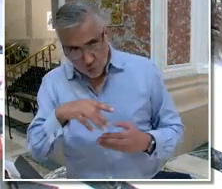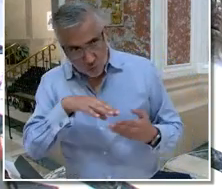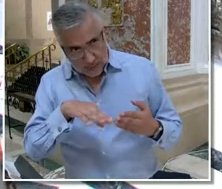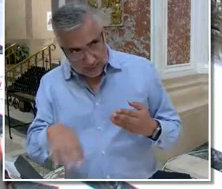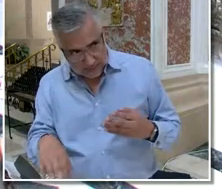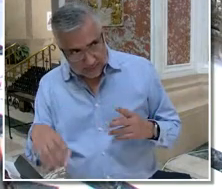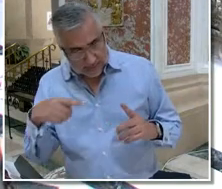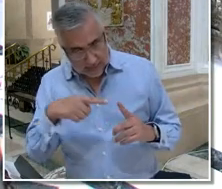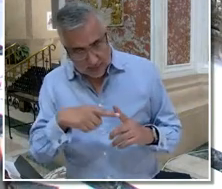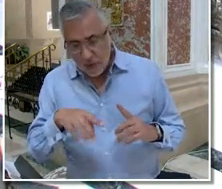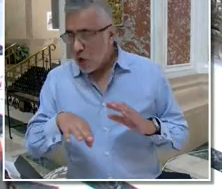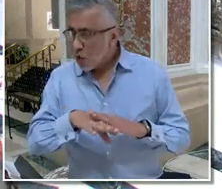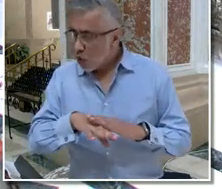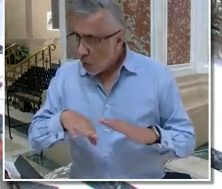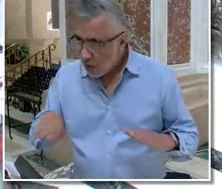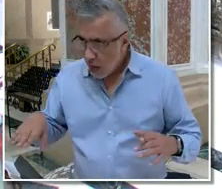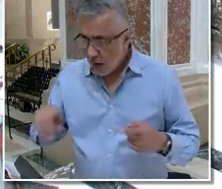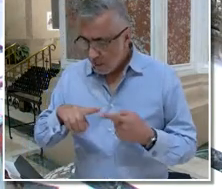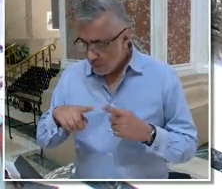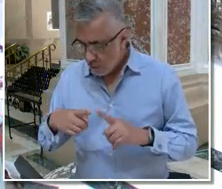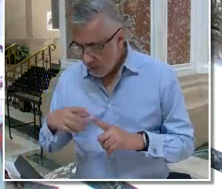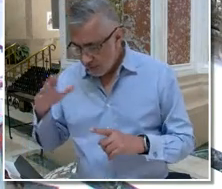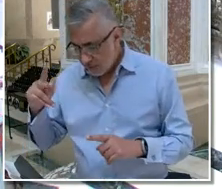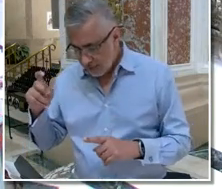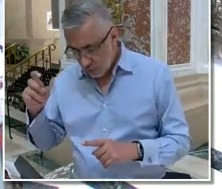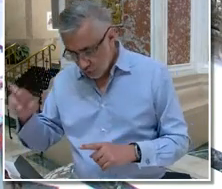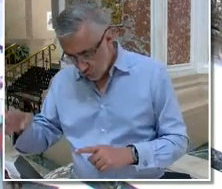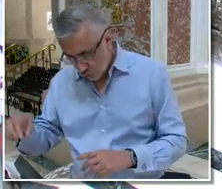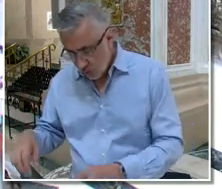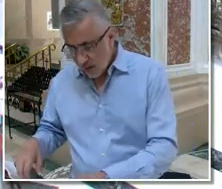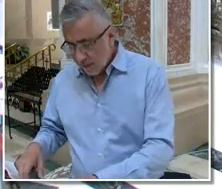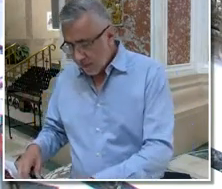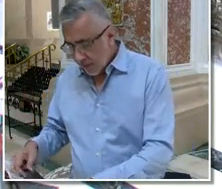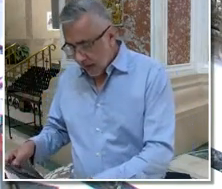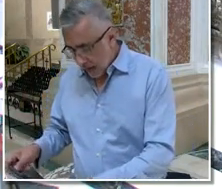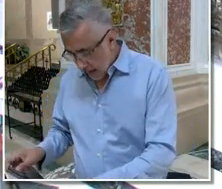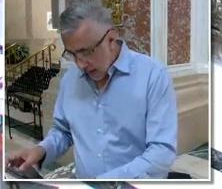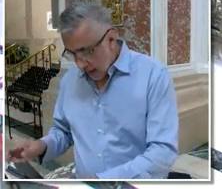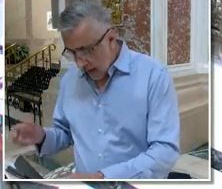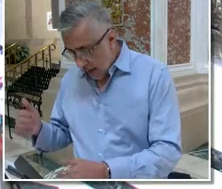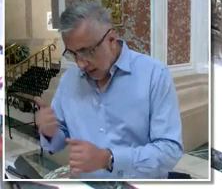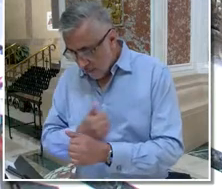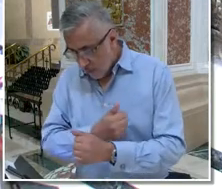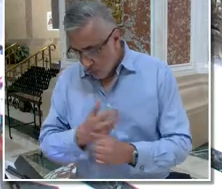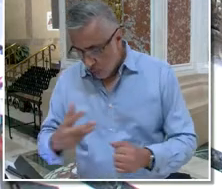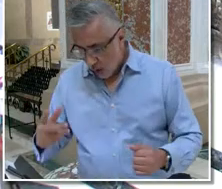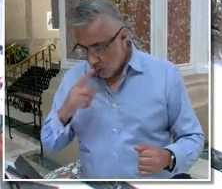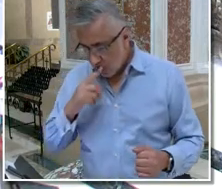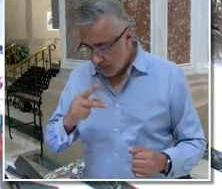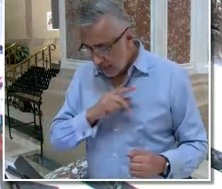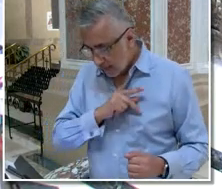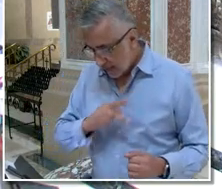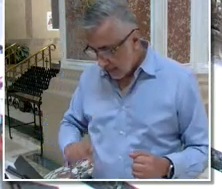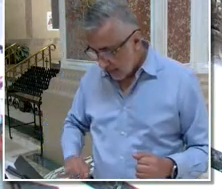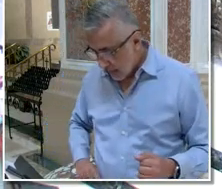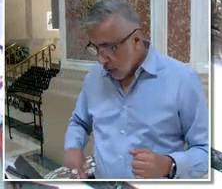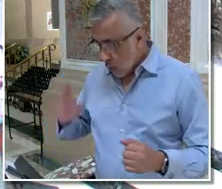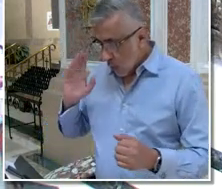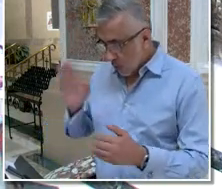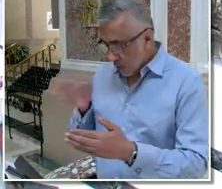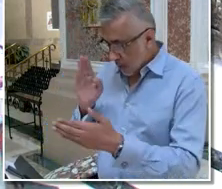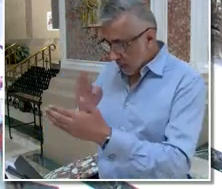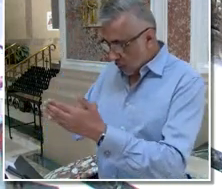him, you are not a friend of Caesar. Everyone who makes himself a king opposes